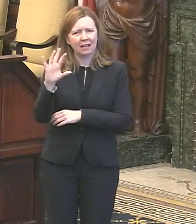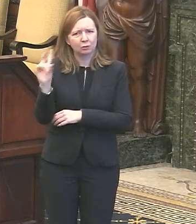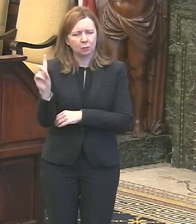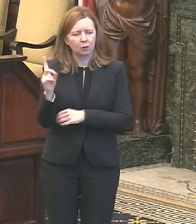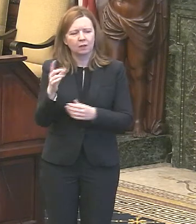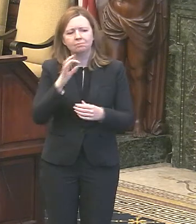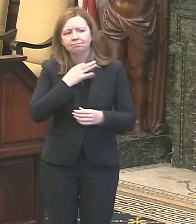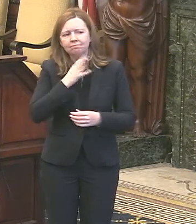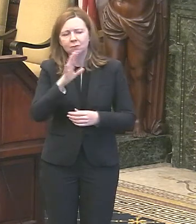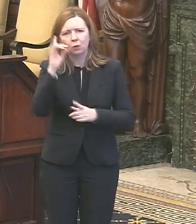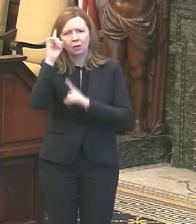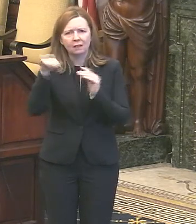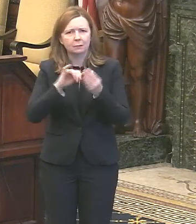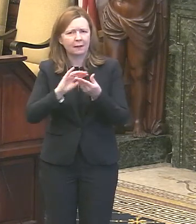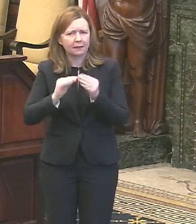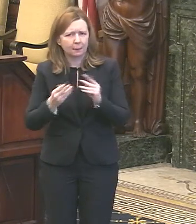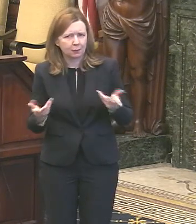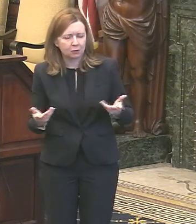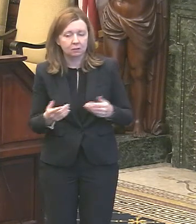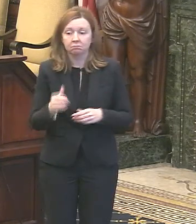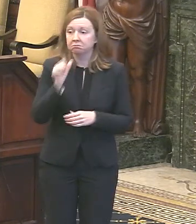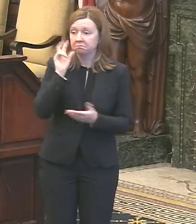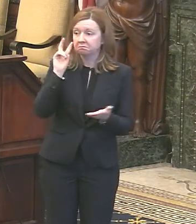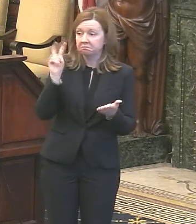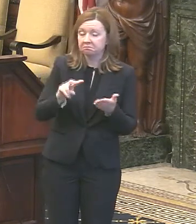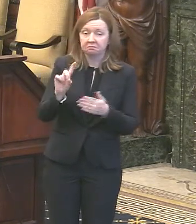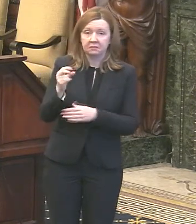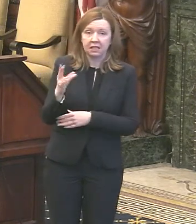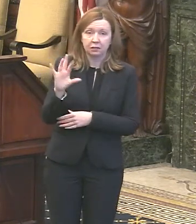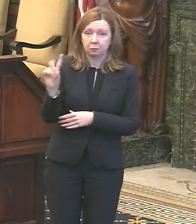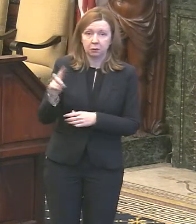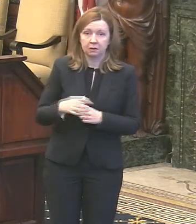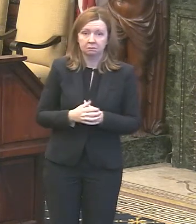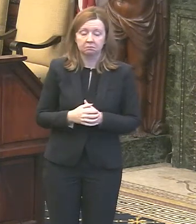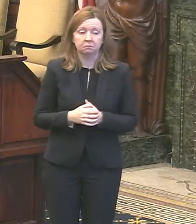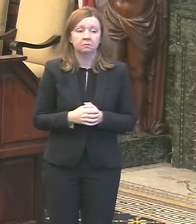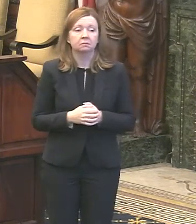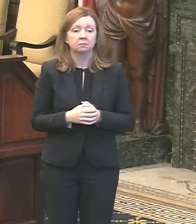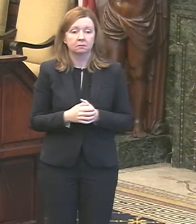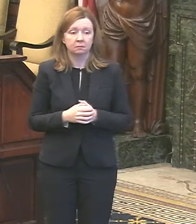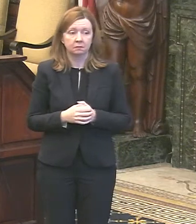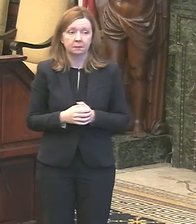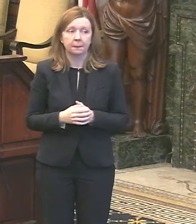on those numbers? I have not looked at their dashboard.